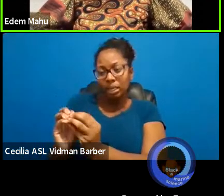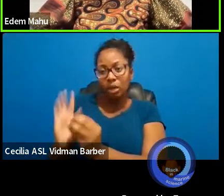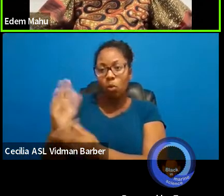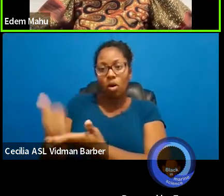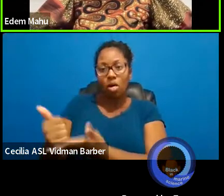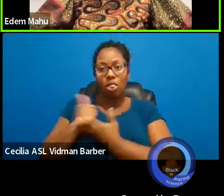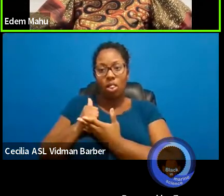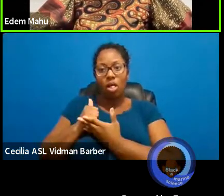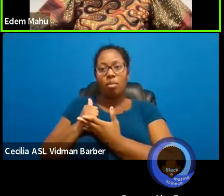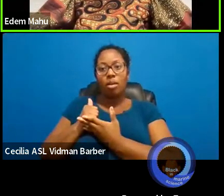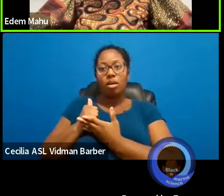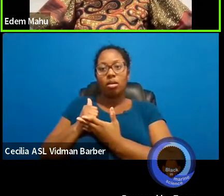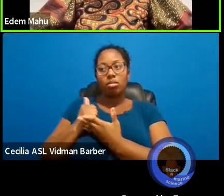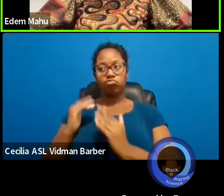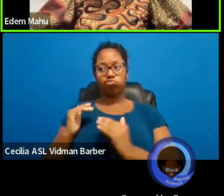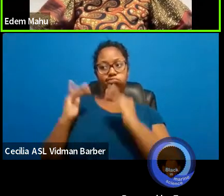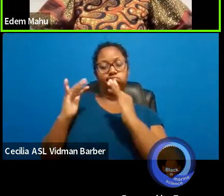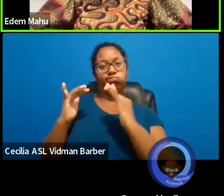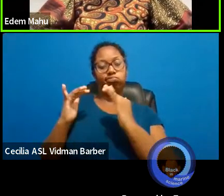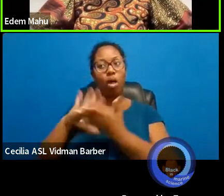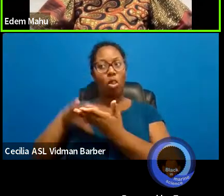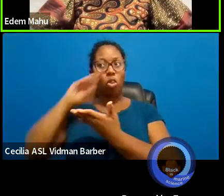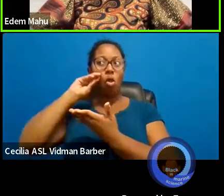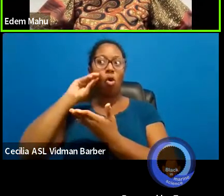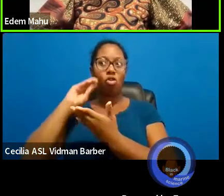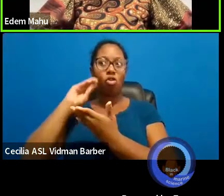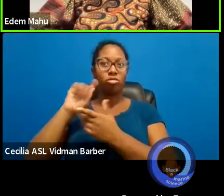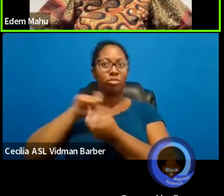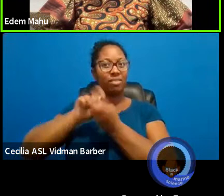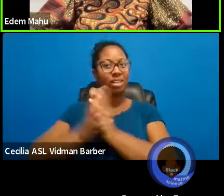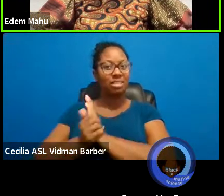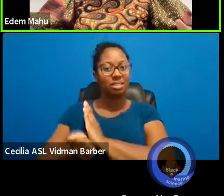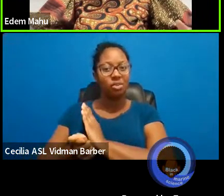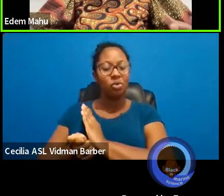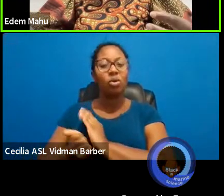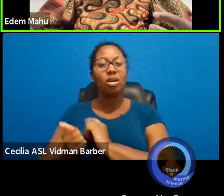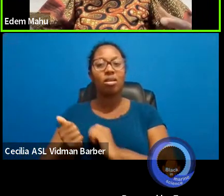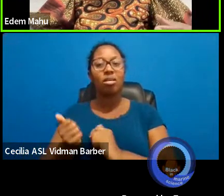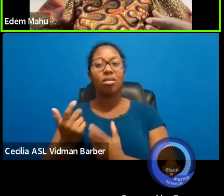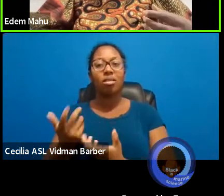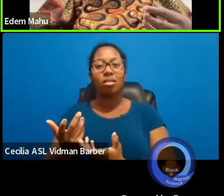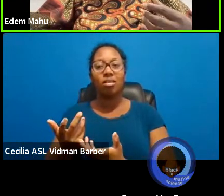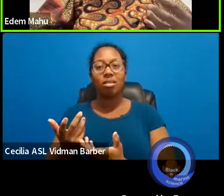help you acquire certain skills. You think that you're going to